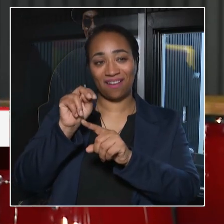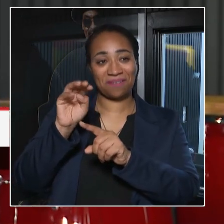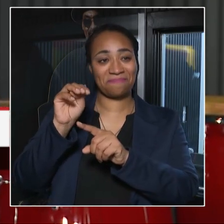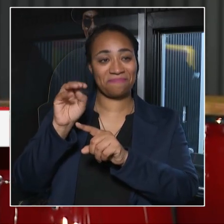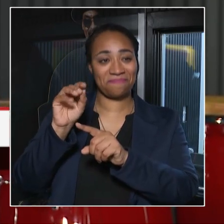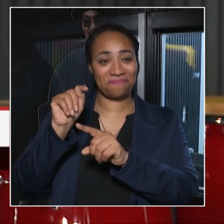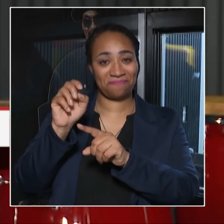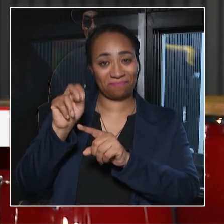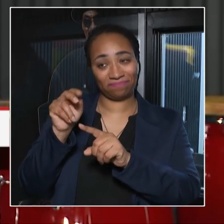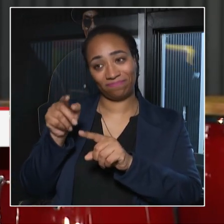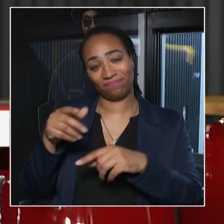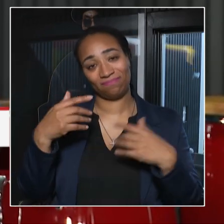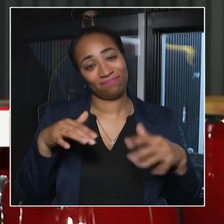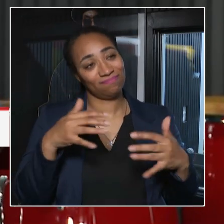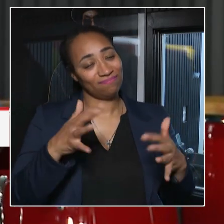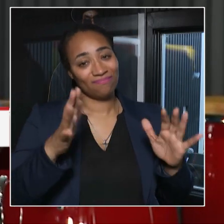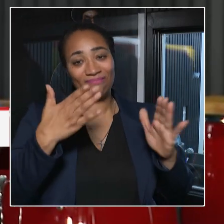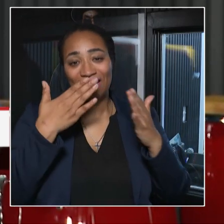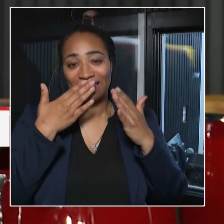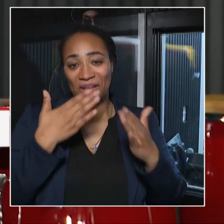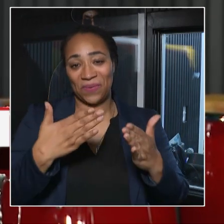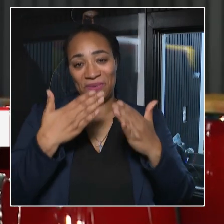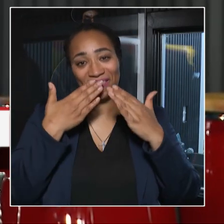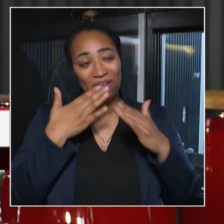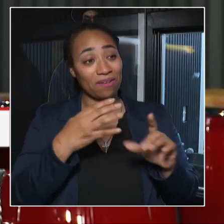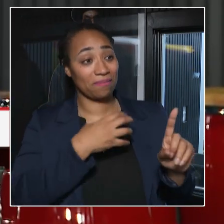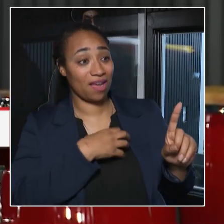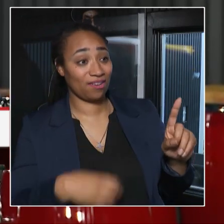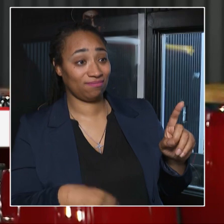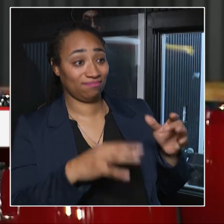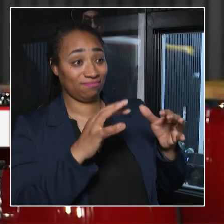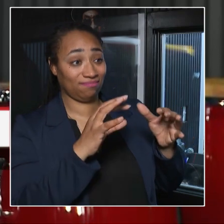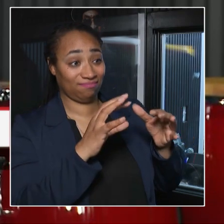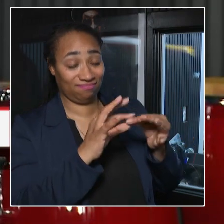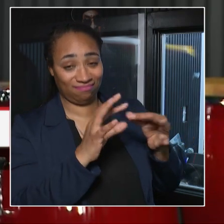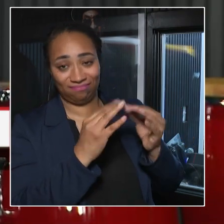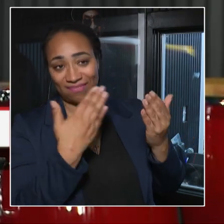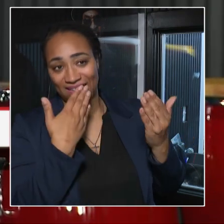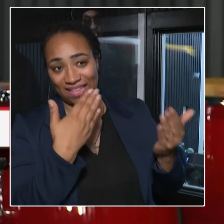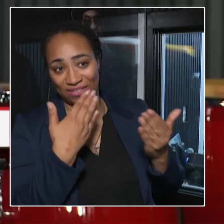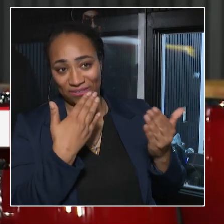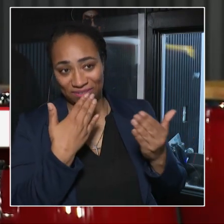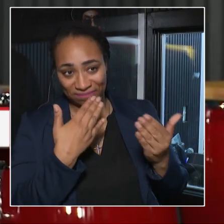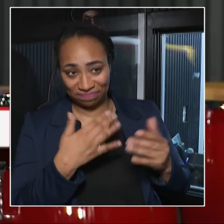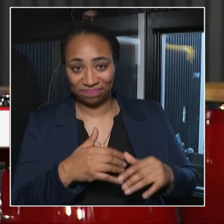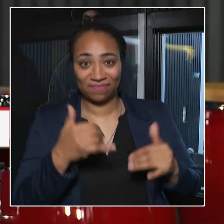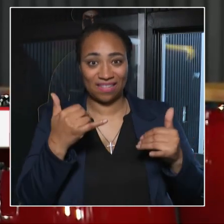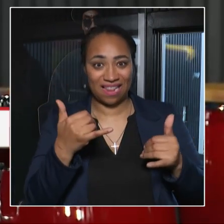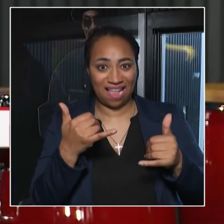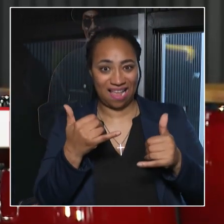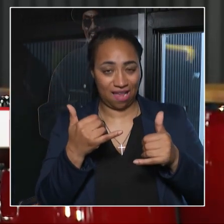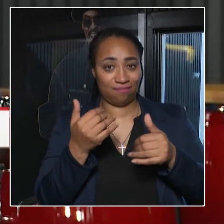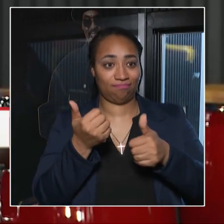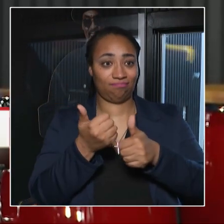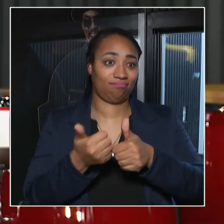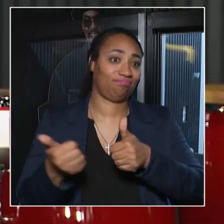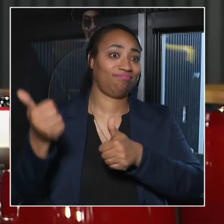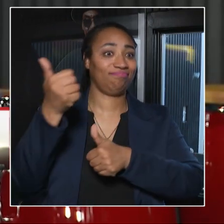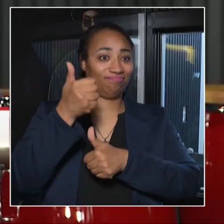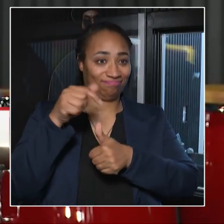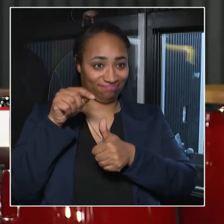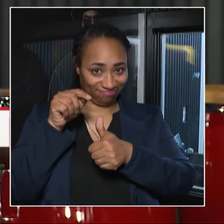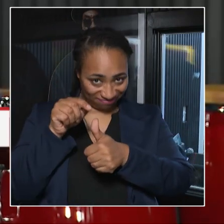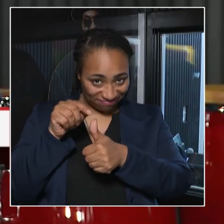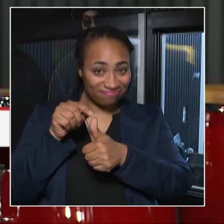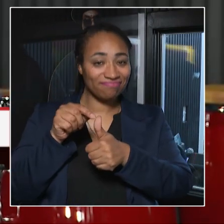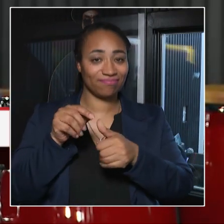now going to introduce the chief curator for the Go-Go Museum, Dr. Hopkinson, Dr. Natalie Hopkinson,